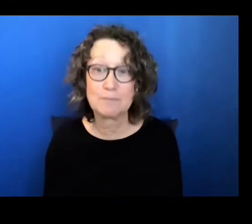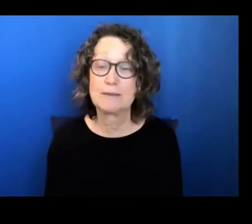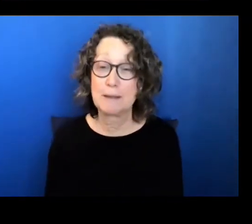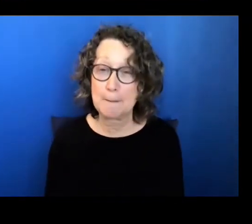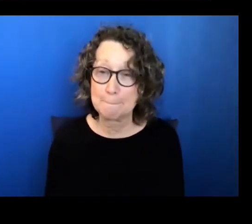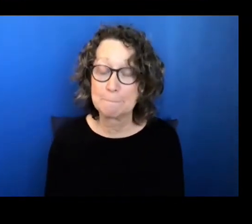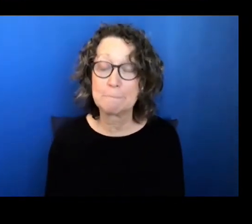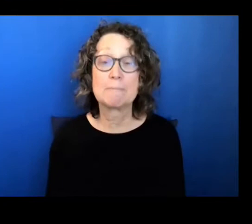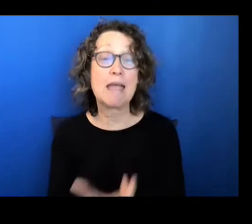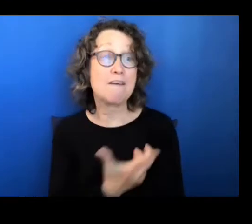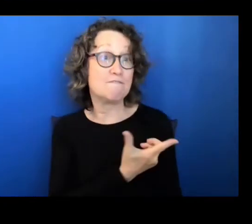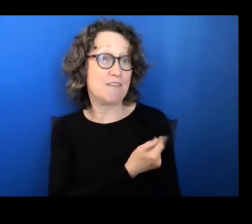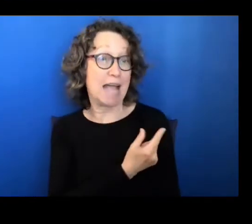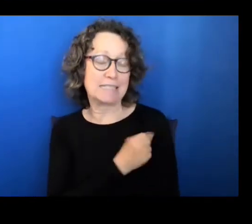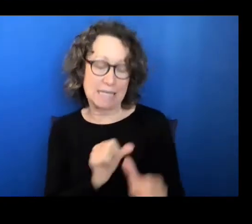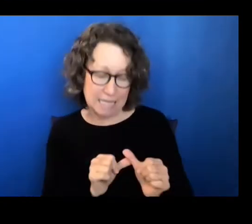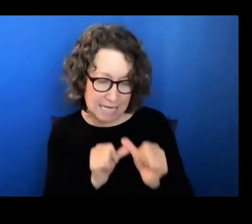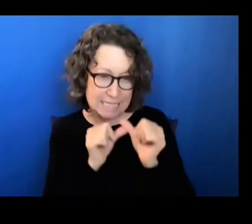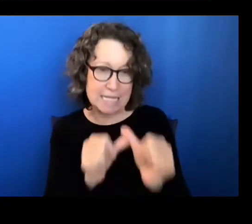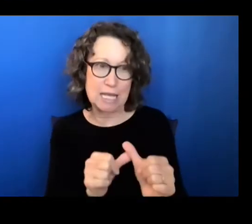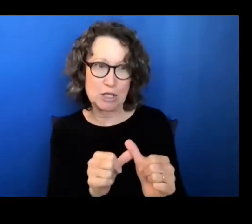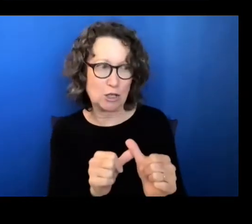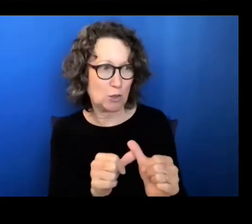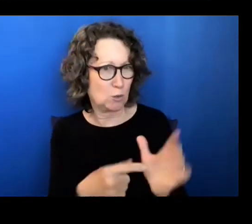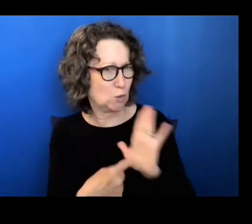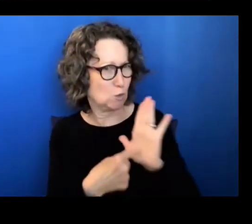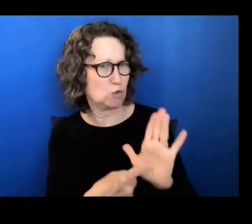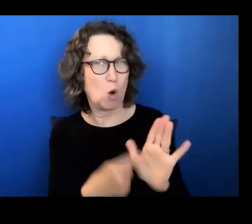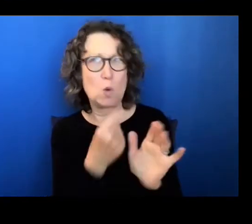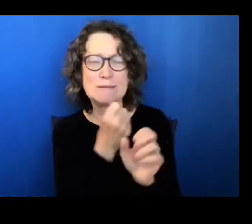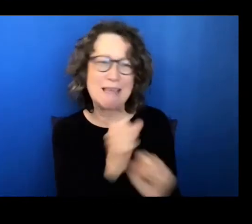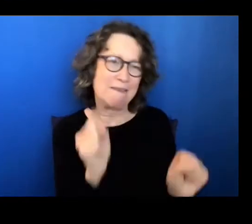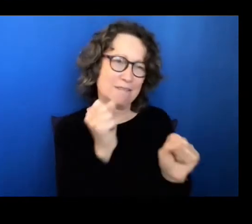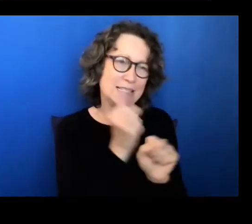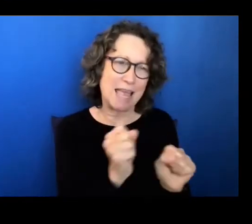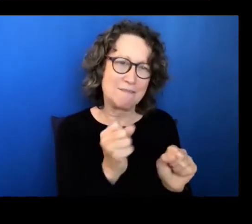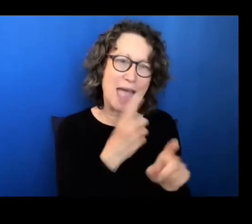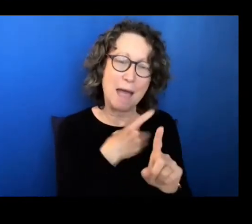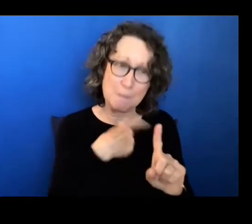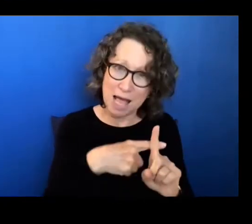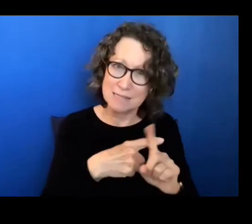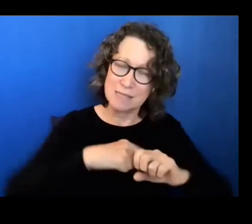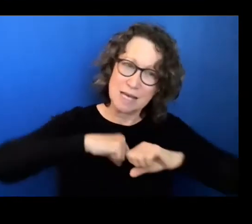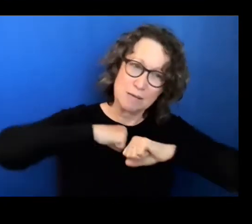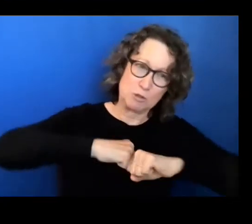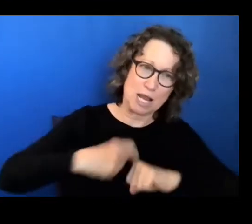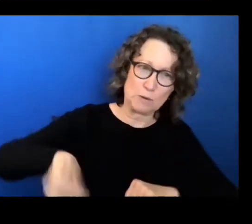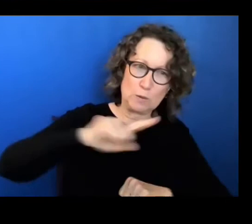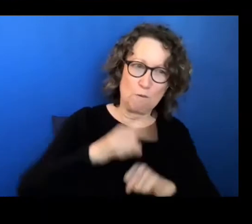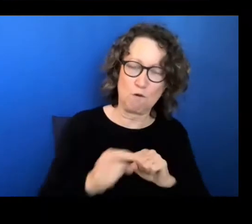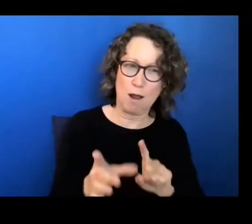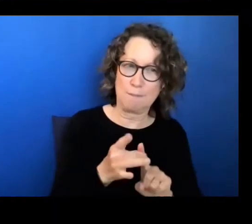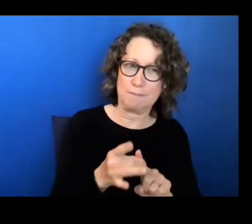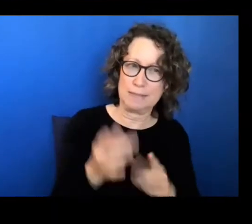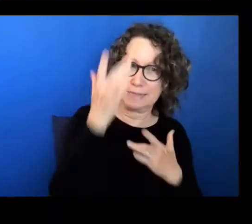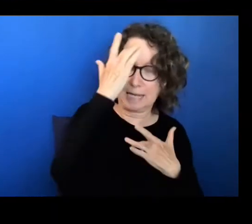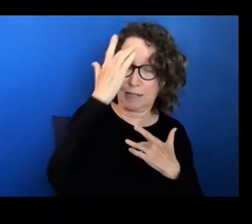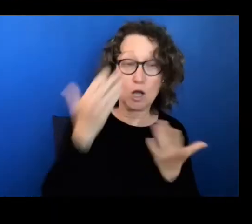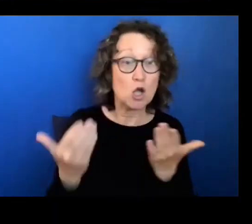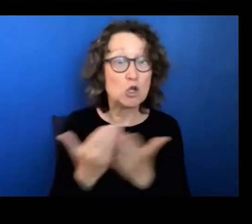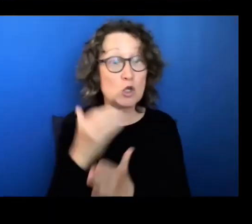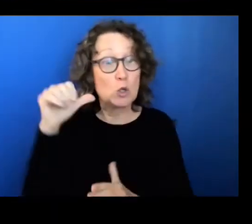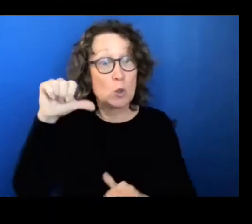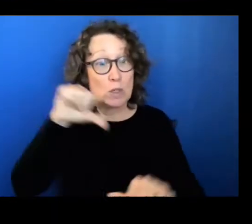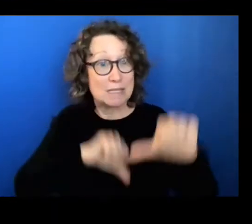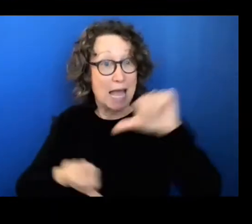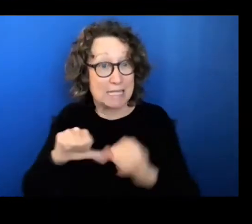The vaccines continue to prove to be very safe and effective. There's new scientific data that came out